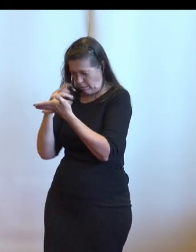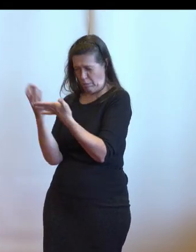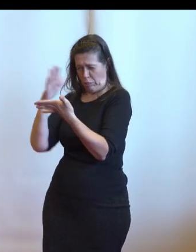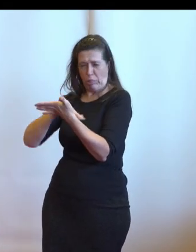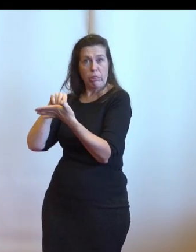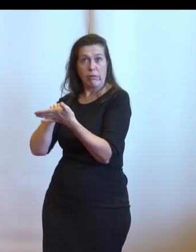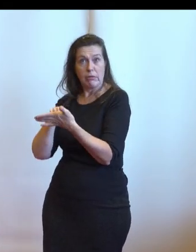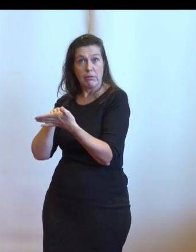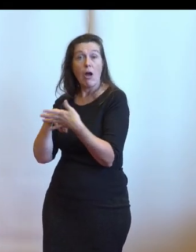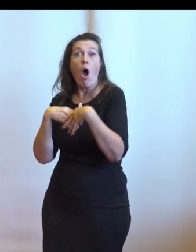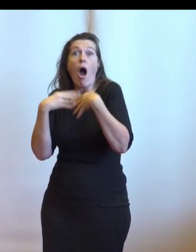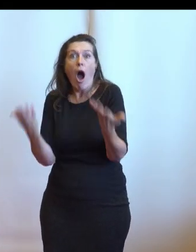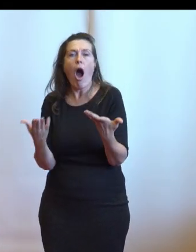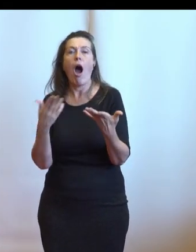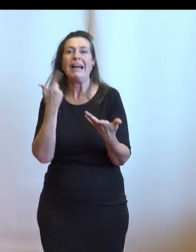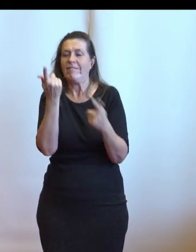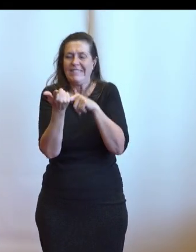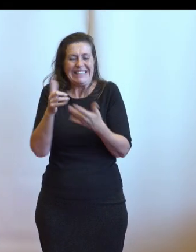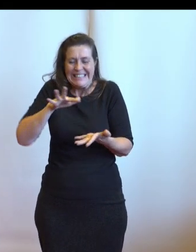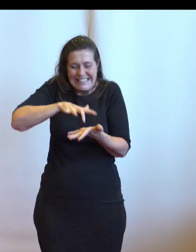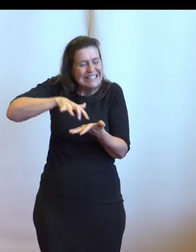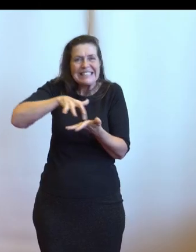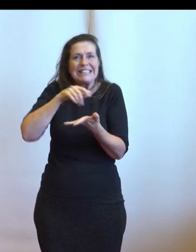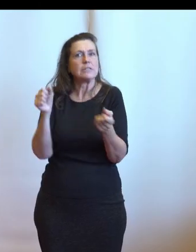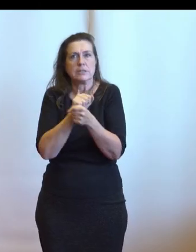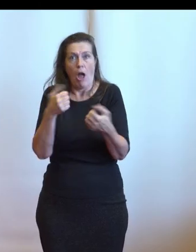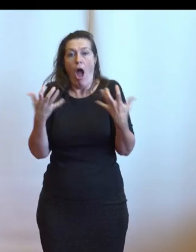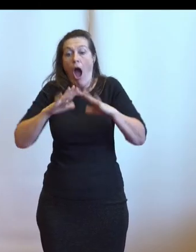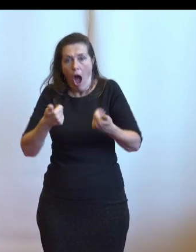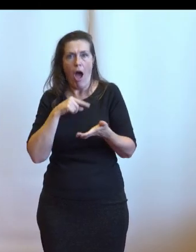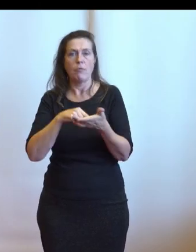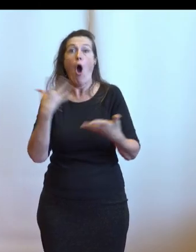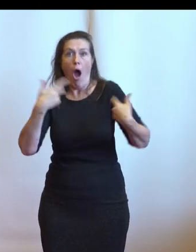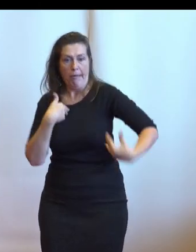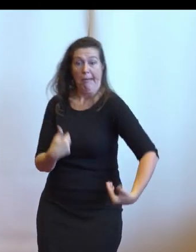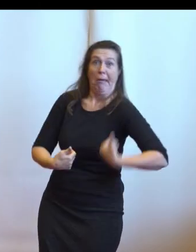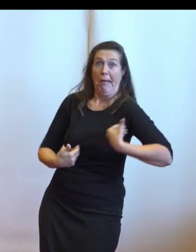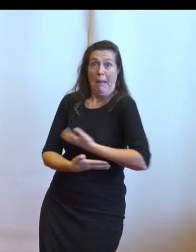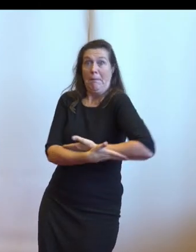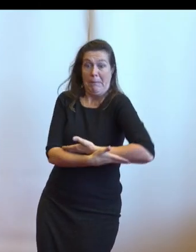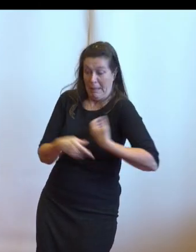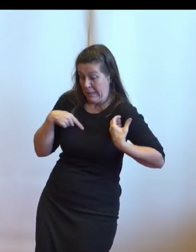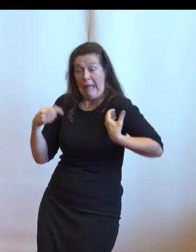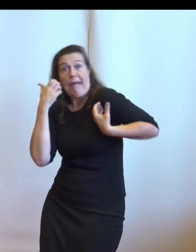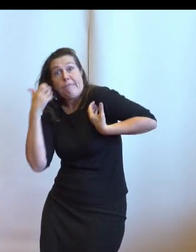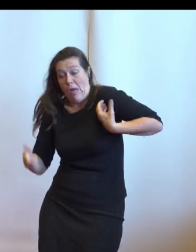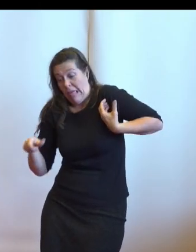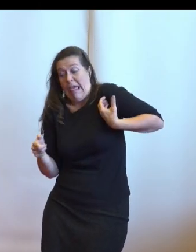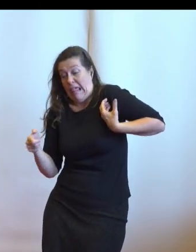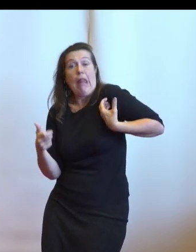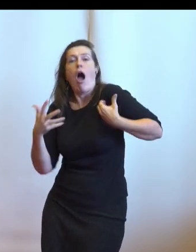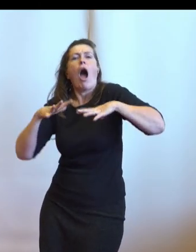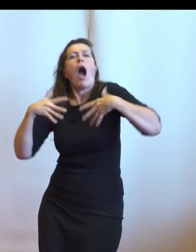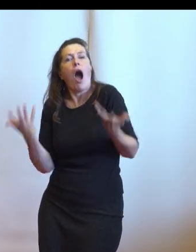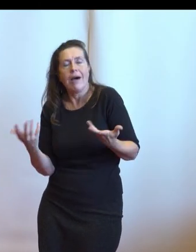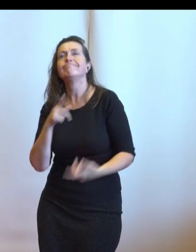touchscreen slider if you had a dexterity impairment, or if you were an active parent juggling a baby in one hand and phone in another?